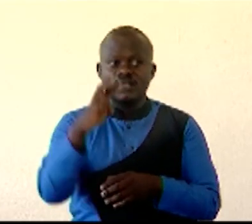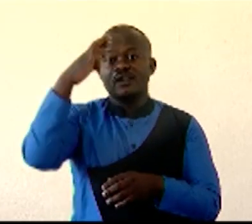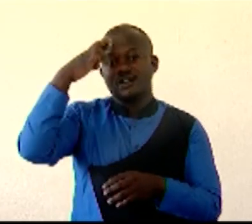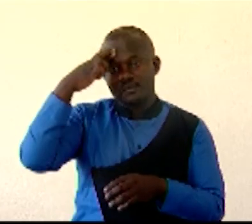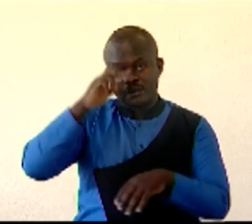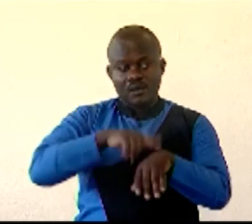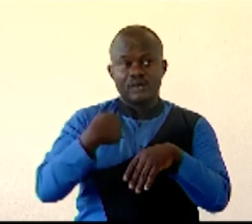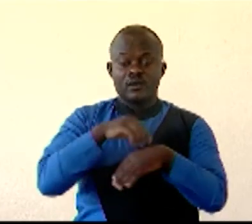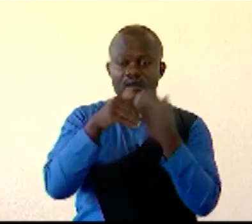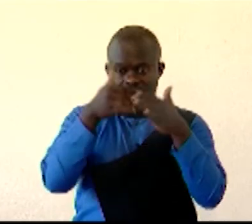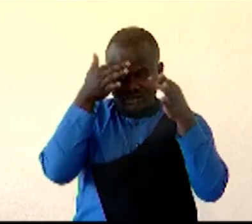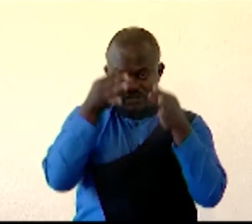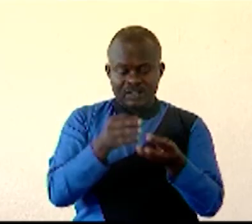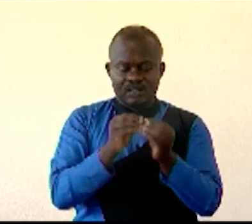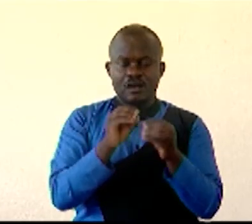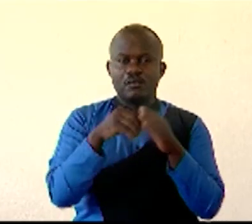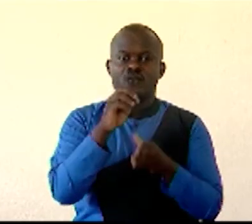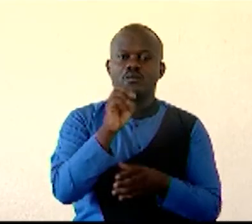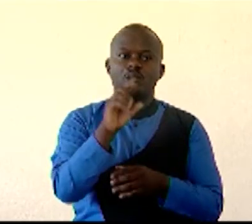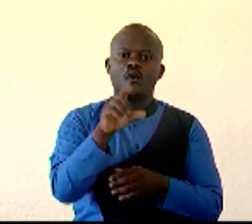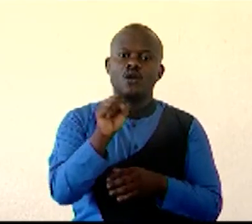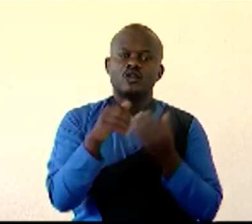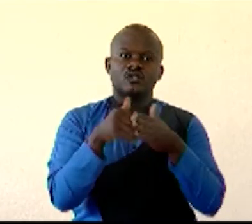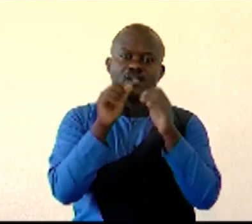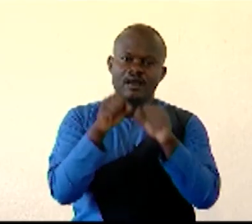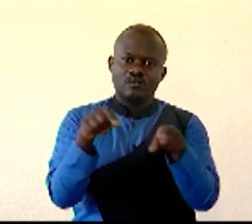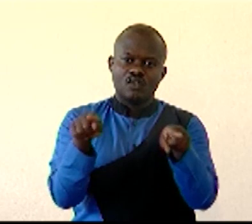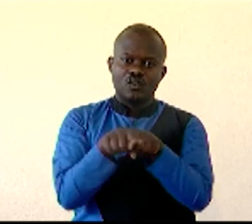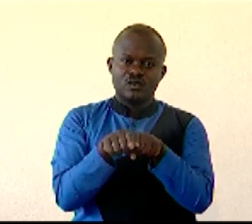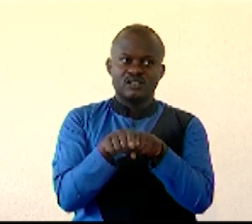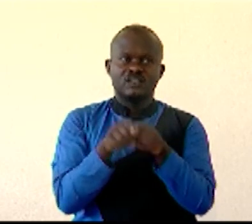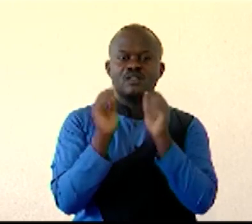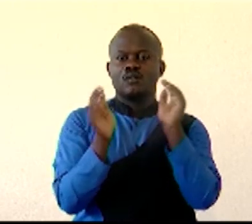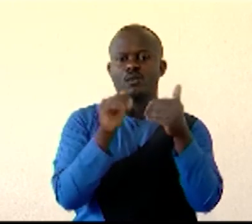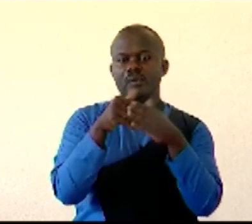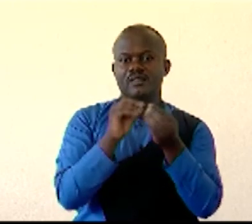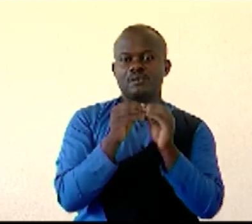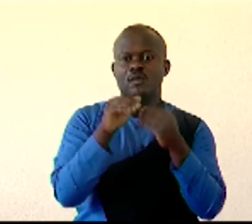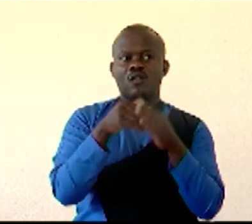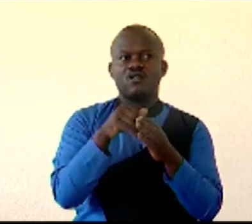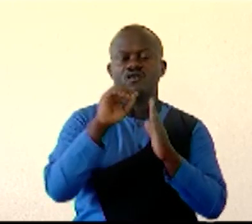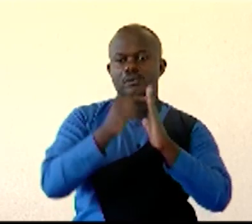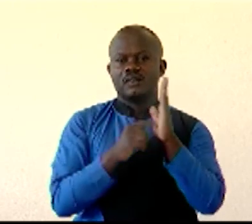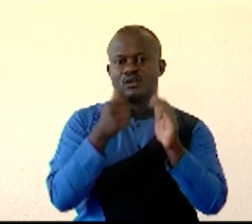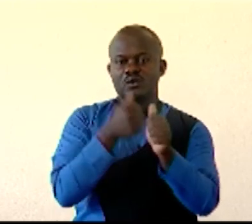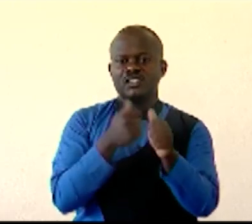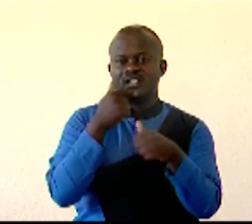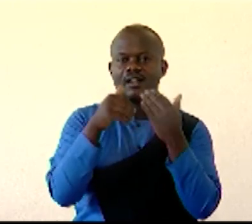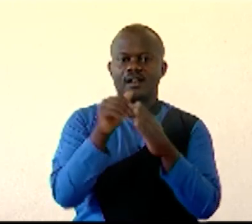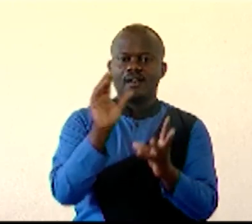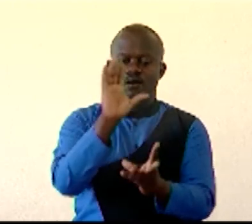when we determine the number of moles, we can also compare the number of particles which are